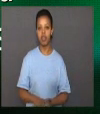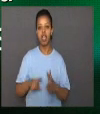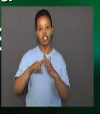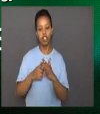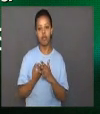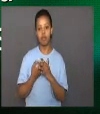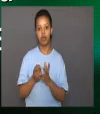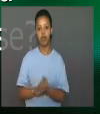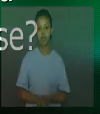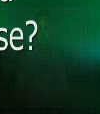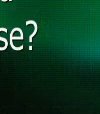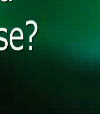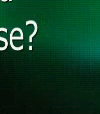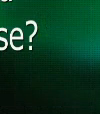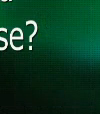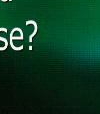Begin.